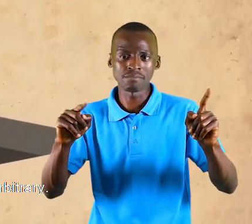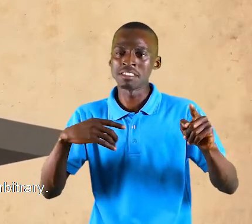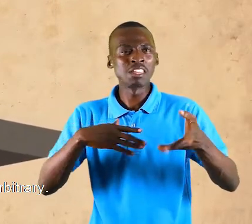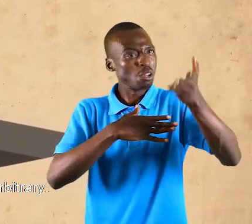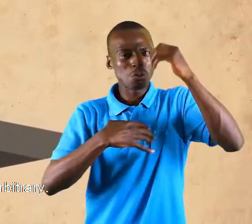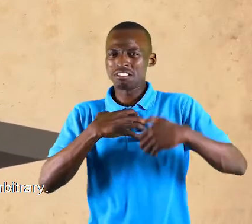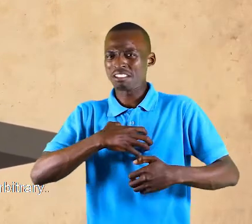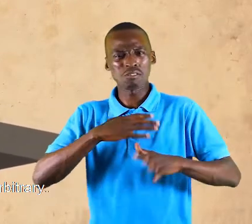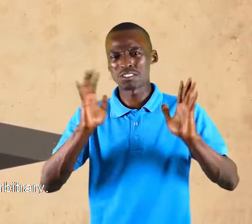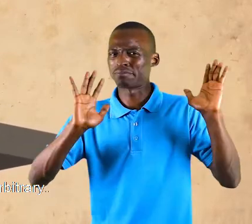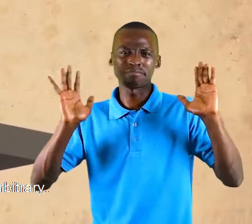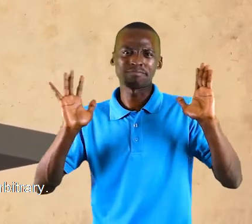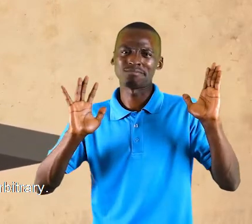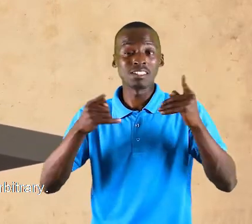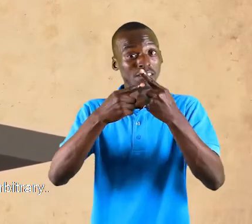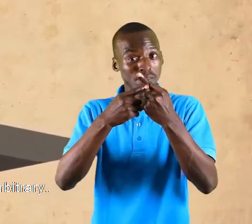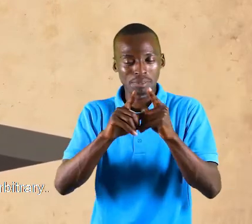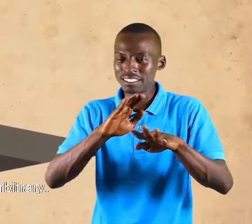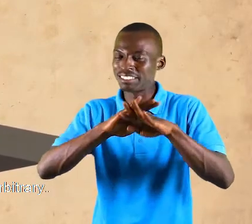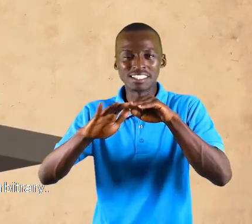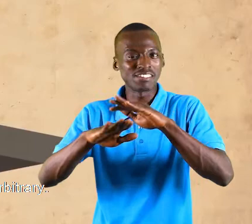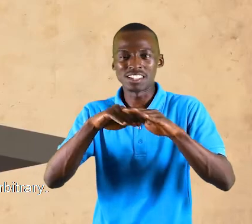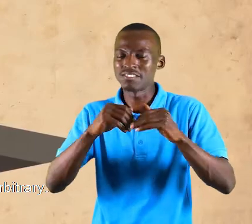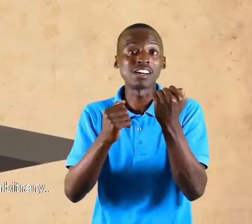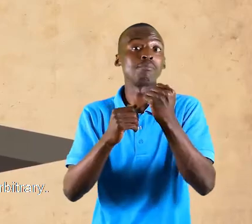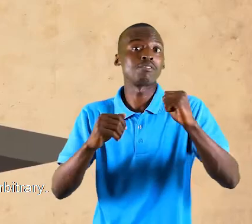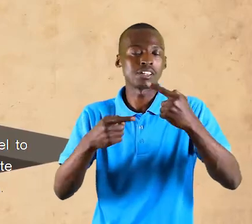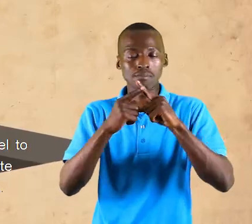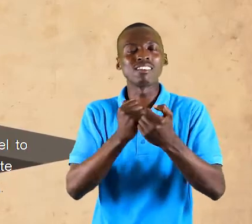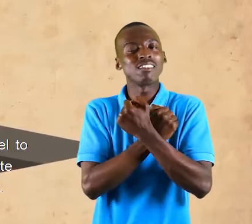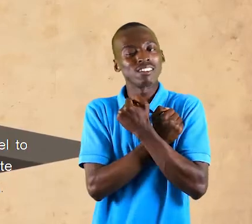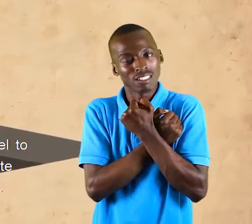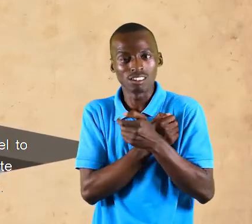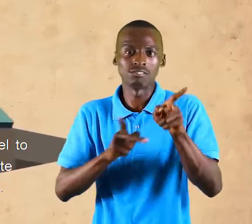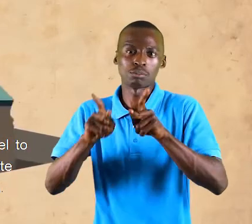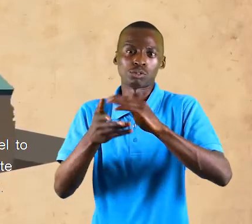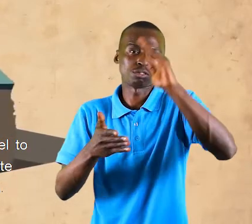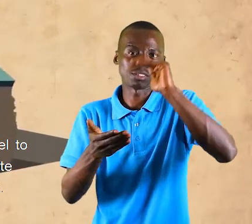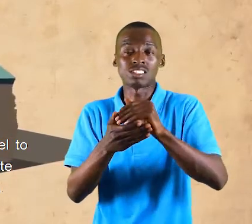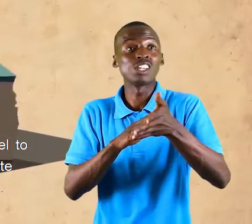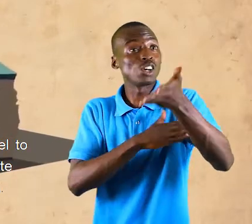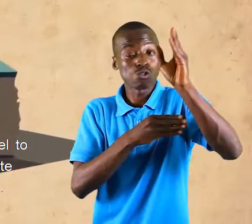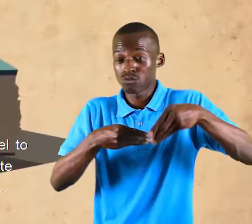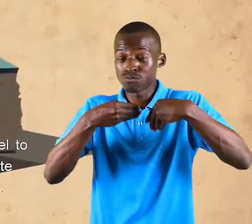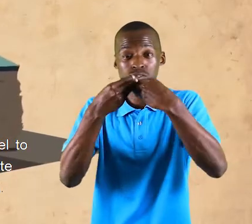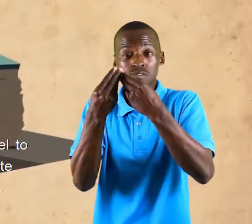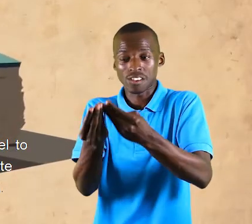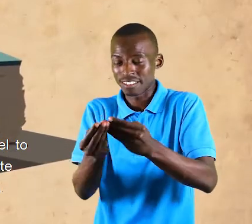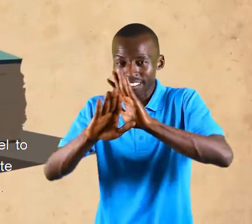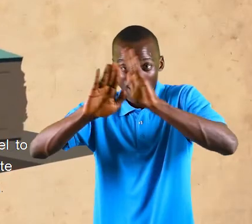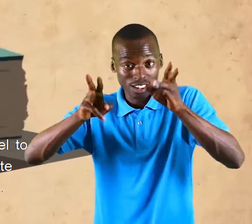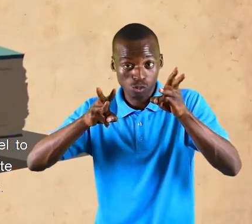He does get angry about human corruption, but it is never arbitrary. And he loves people. So he provides